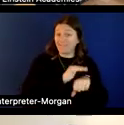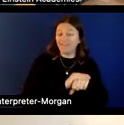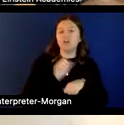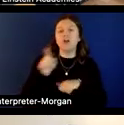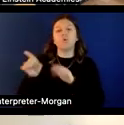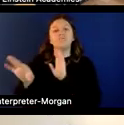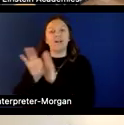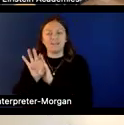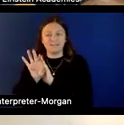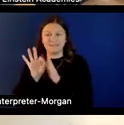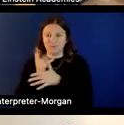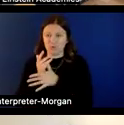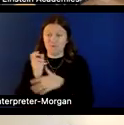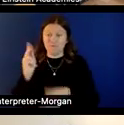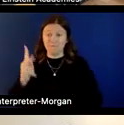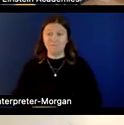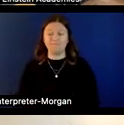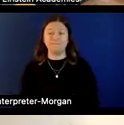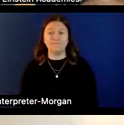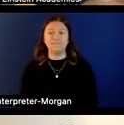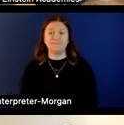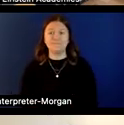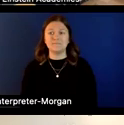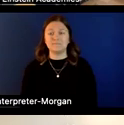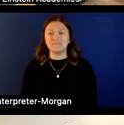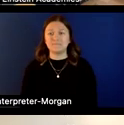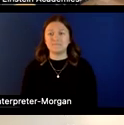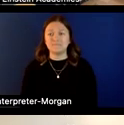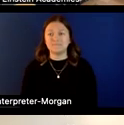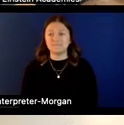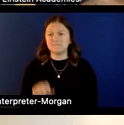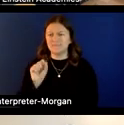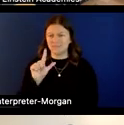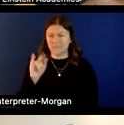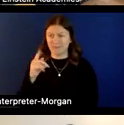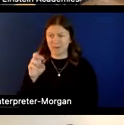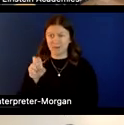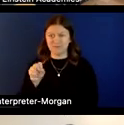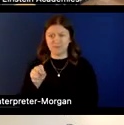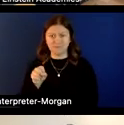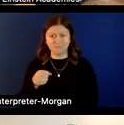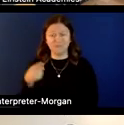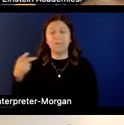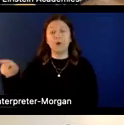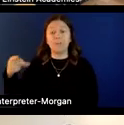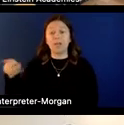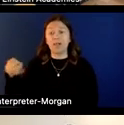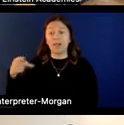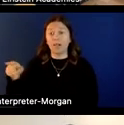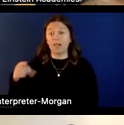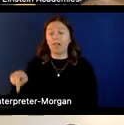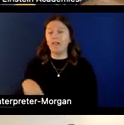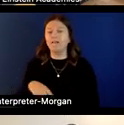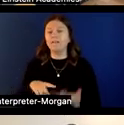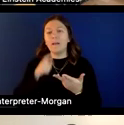The scissors. purple, the